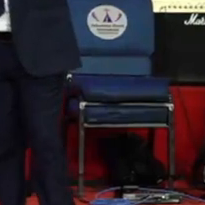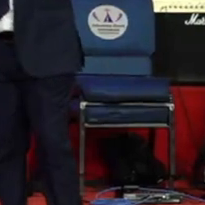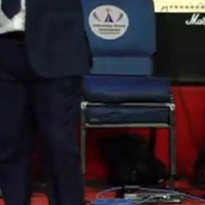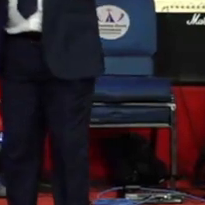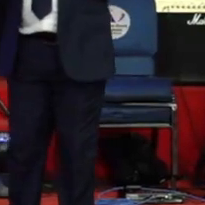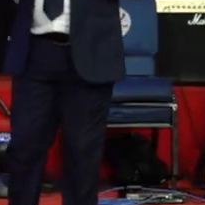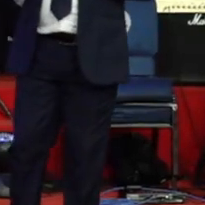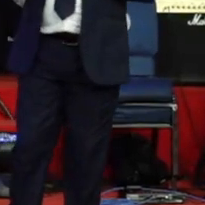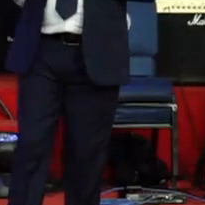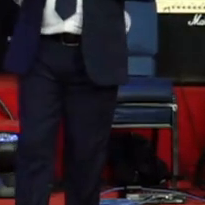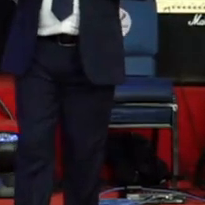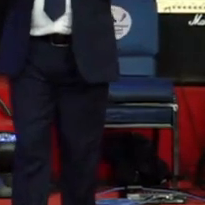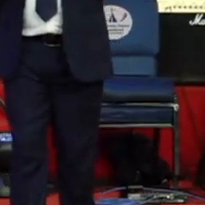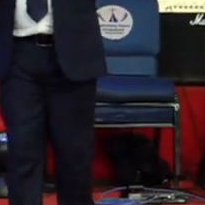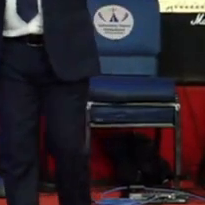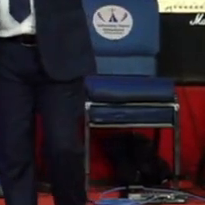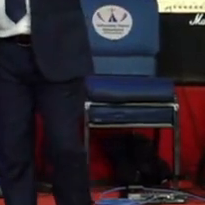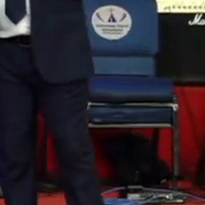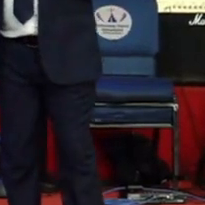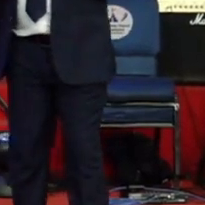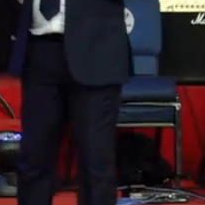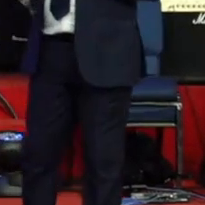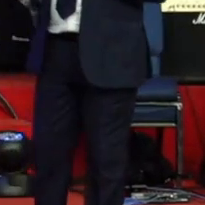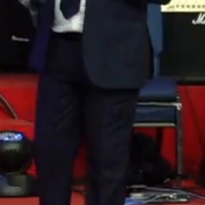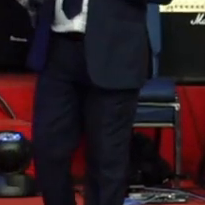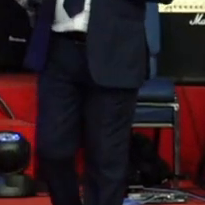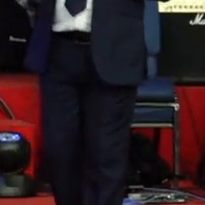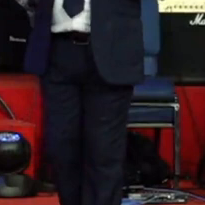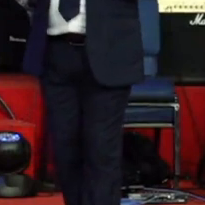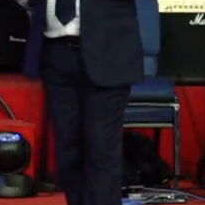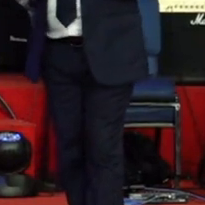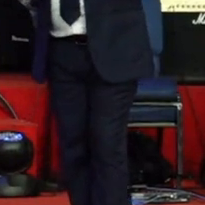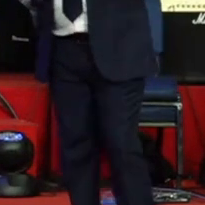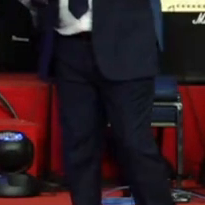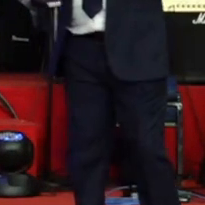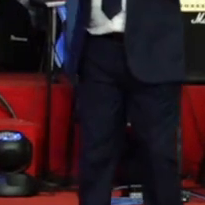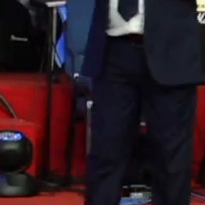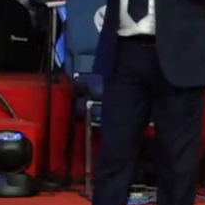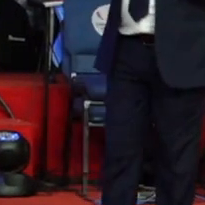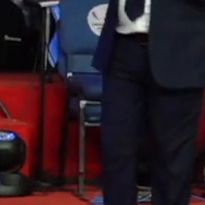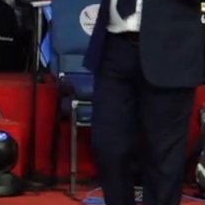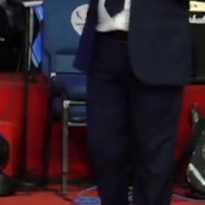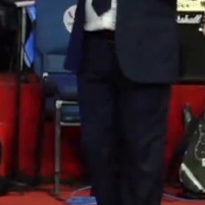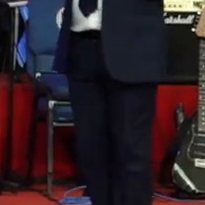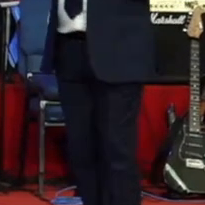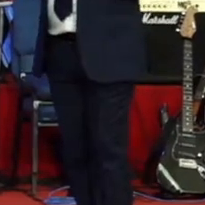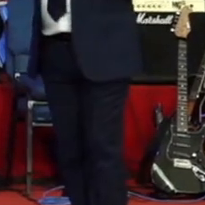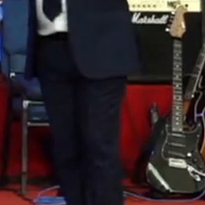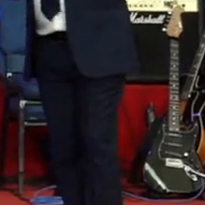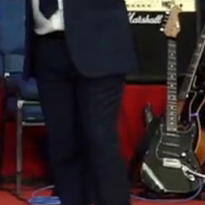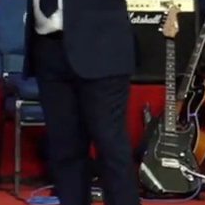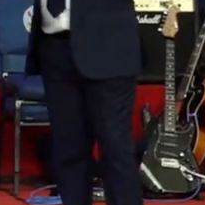when you're praying about big issues, things that are life and death, or you need